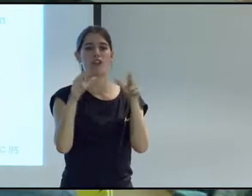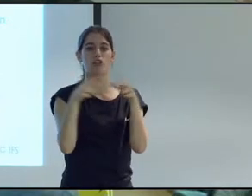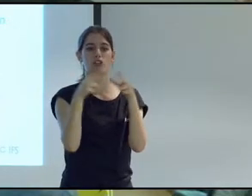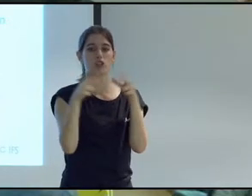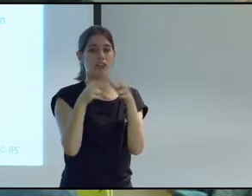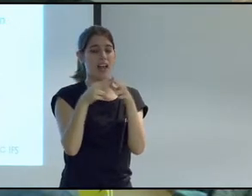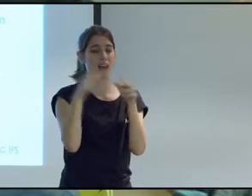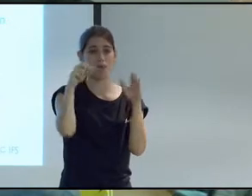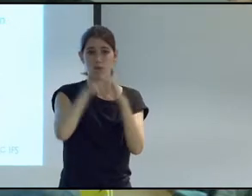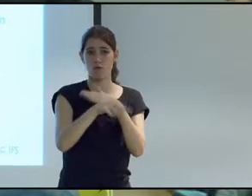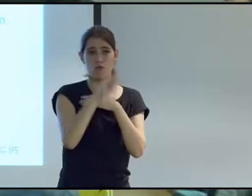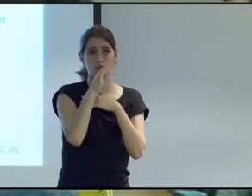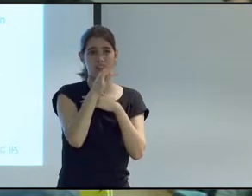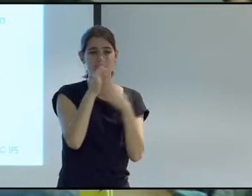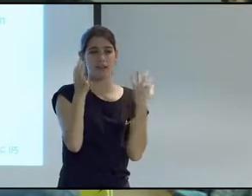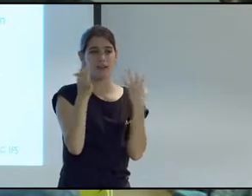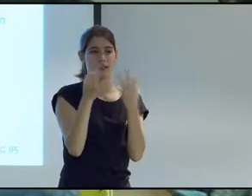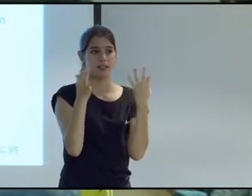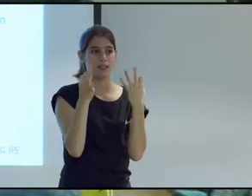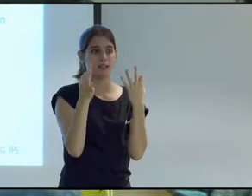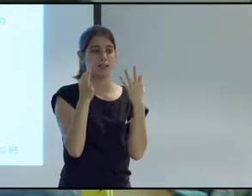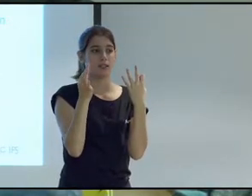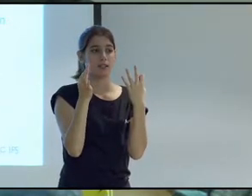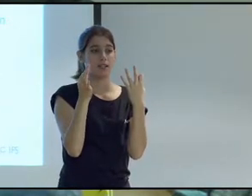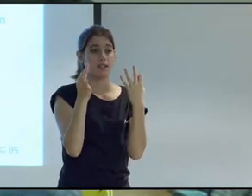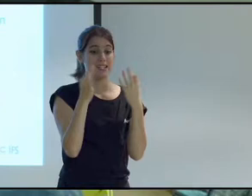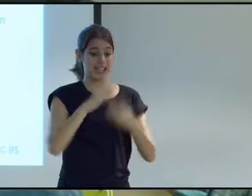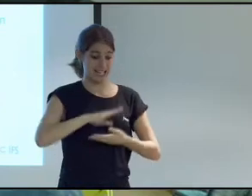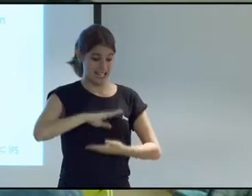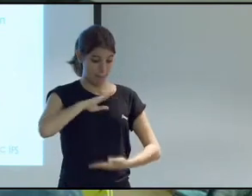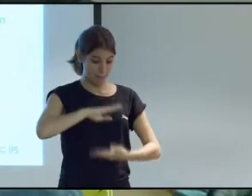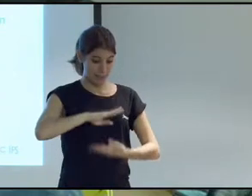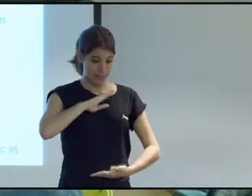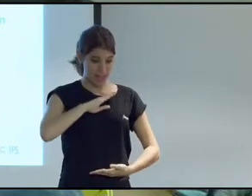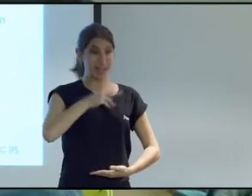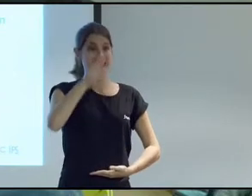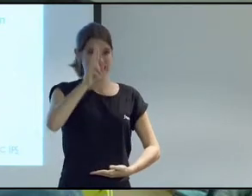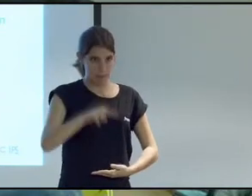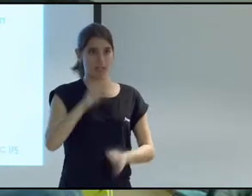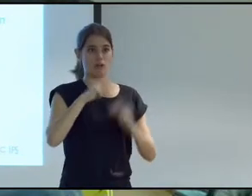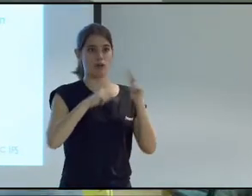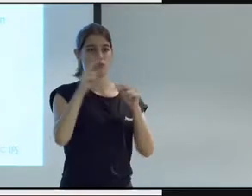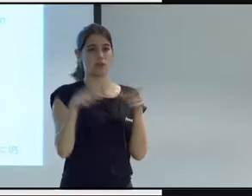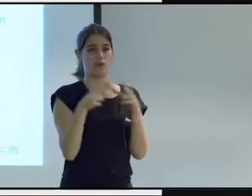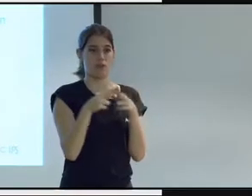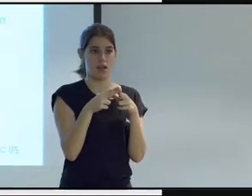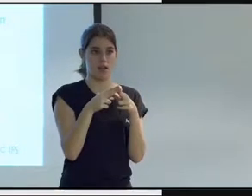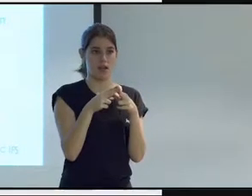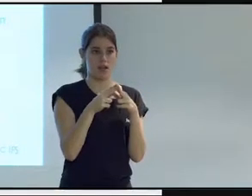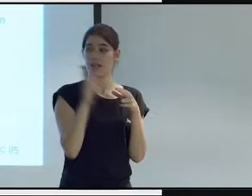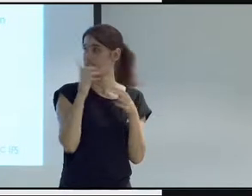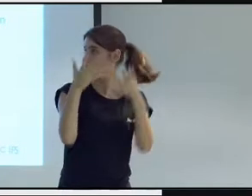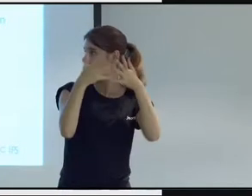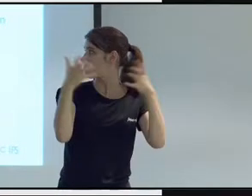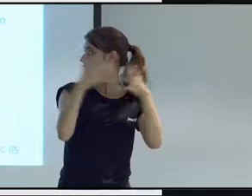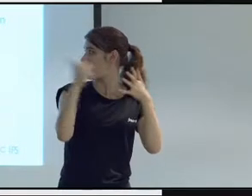social model, or it wasn't the idea of disability is that it's also a social construction.